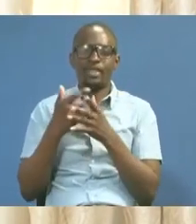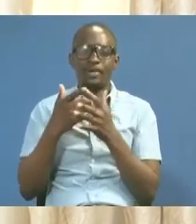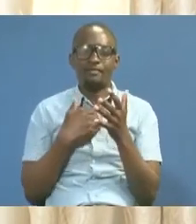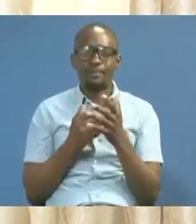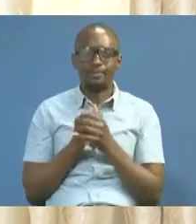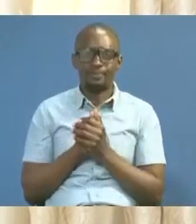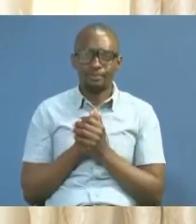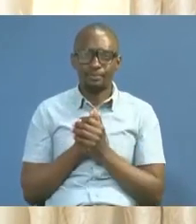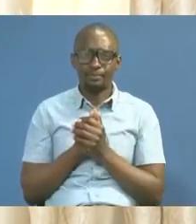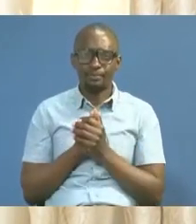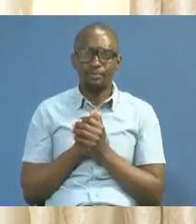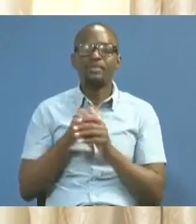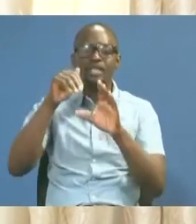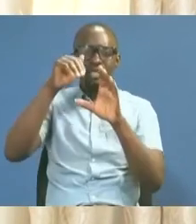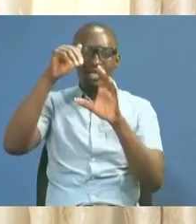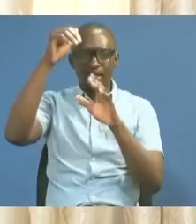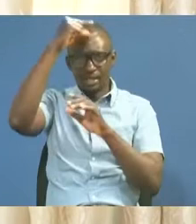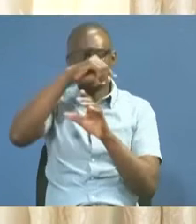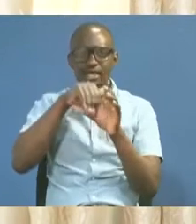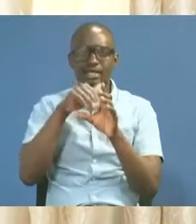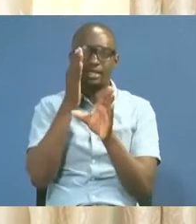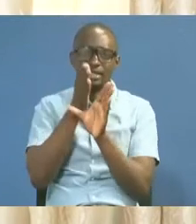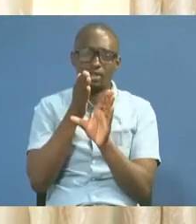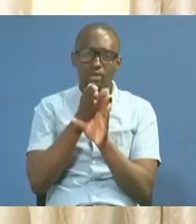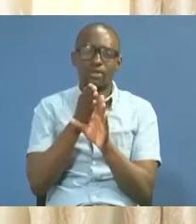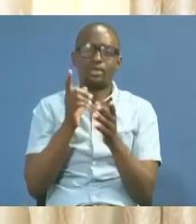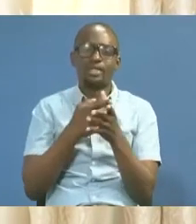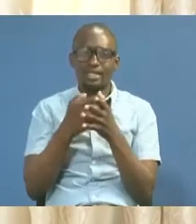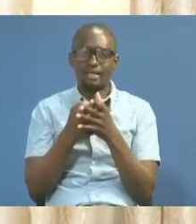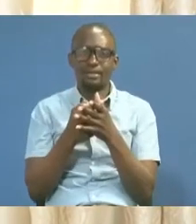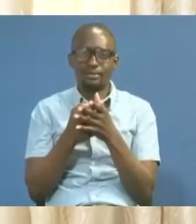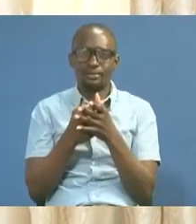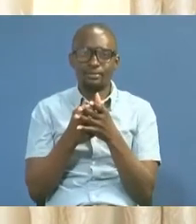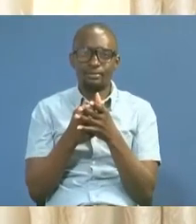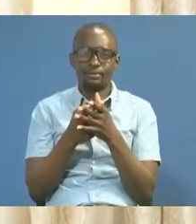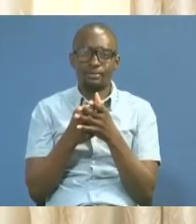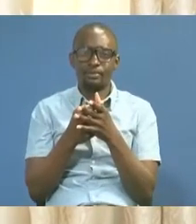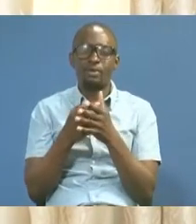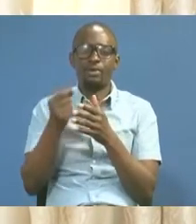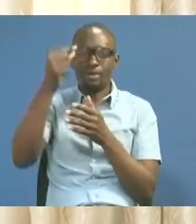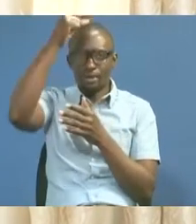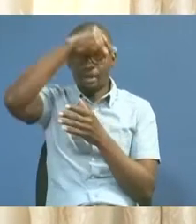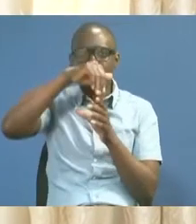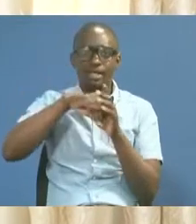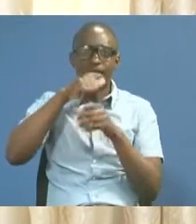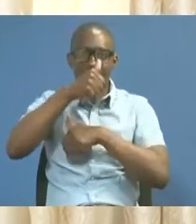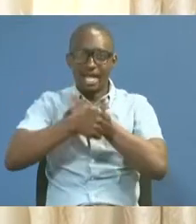Arts degree in Psychology. And finally, we have Bachelor of